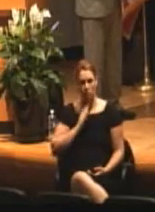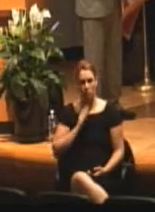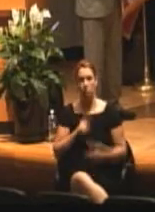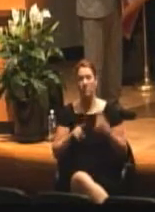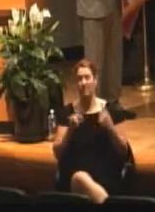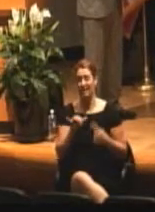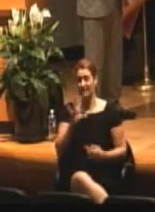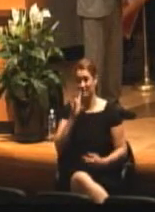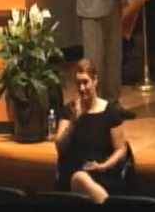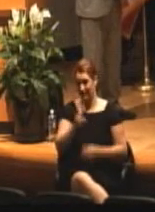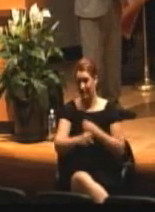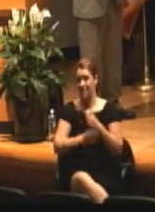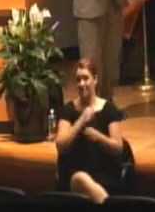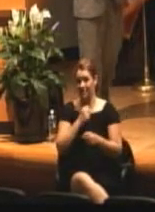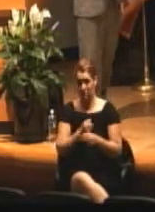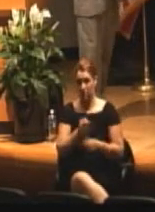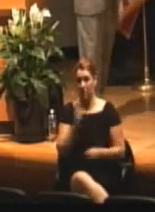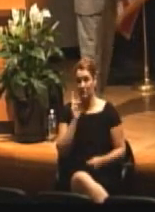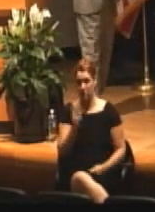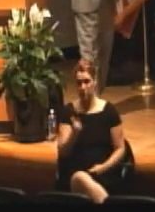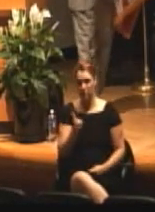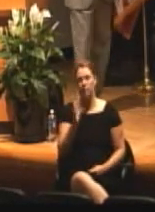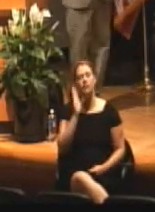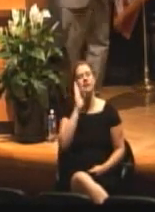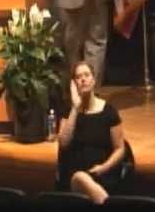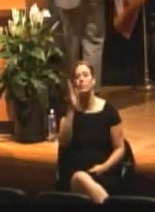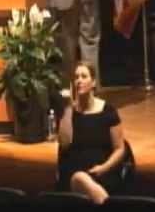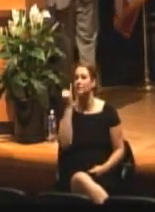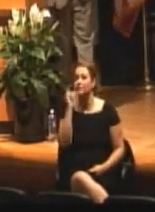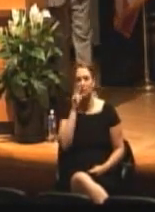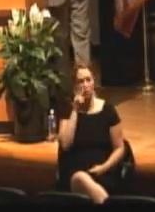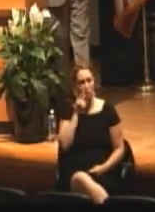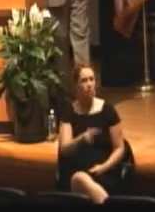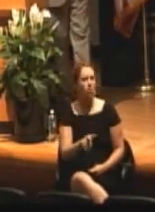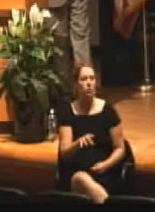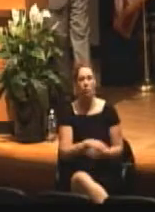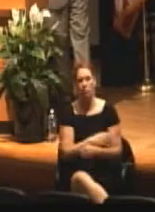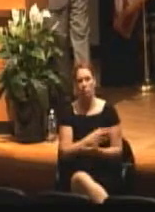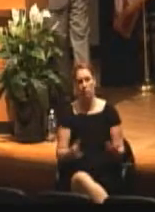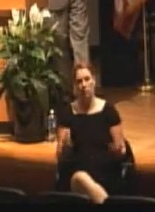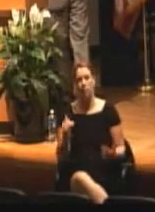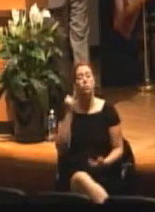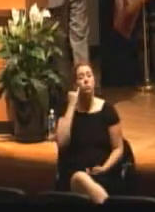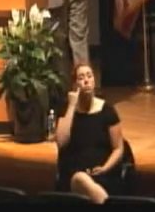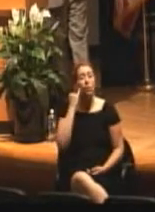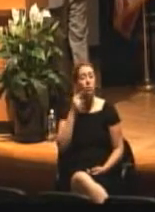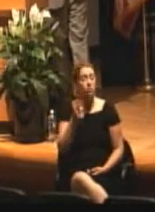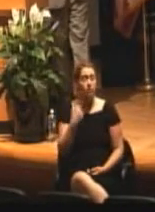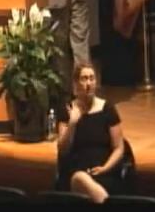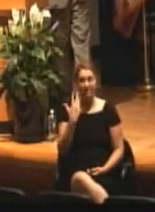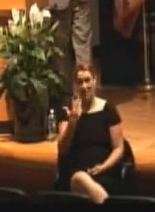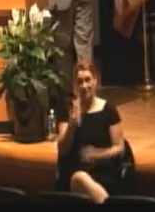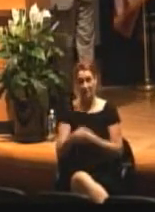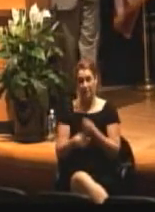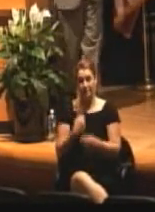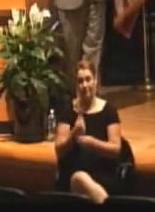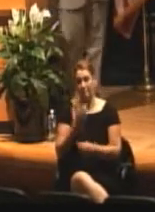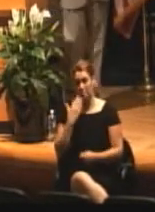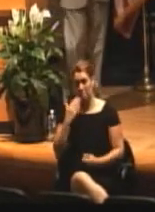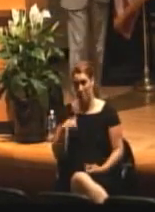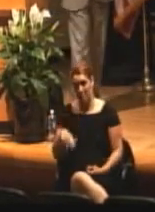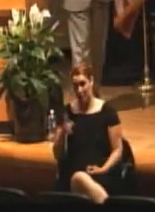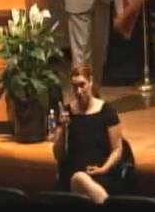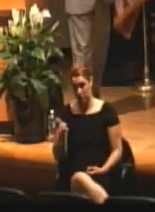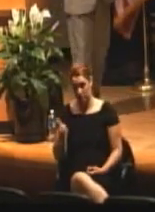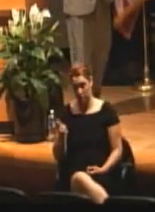history, they're going to still look at that whole piece. So if you have, let's say, 5 years of not a very good pay history and the last two